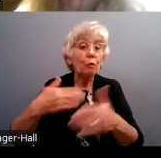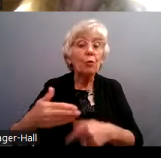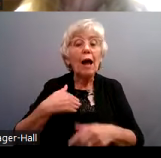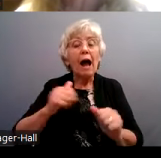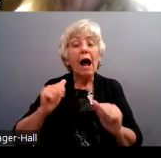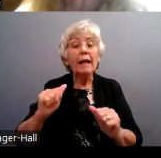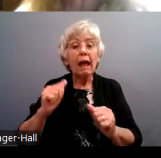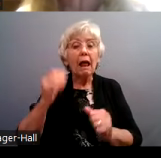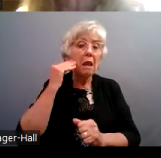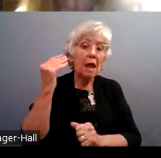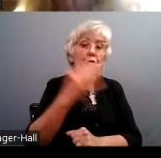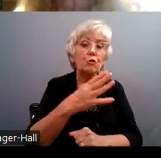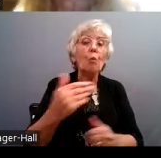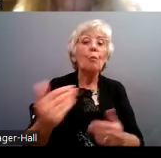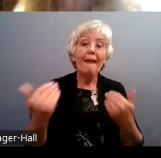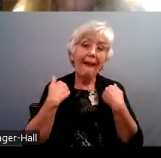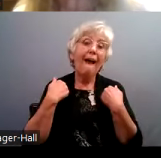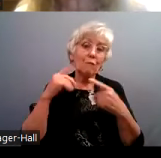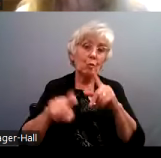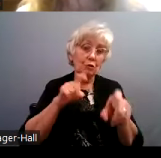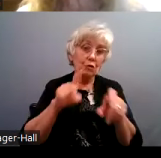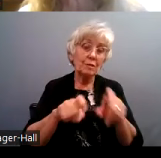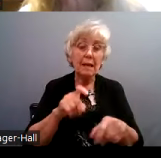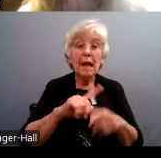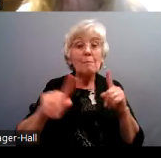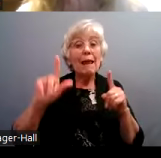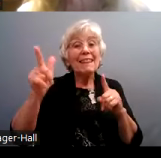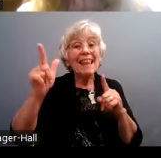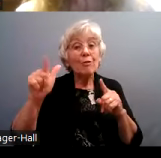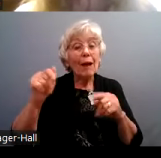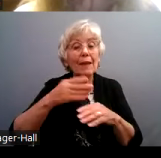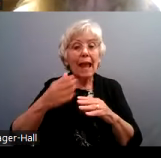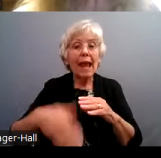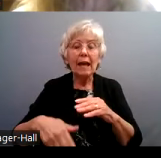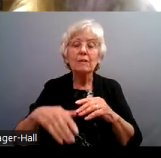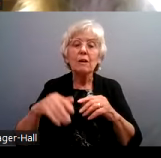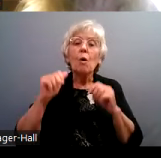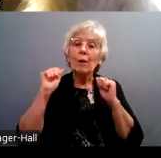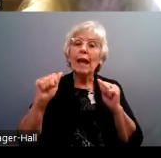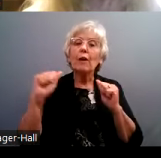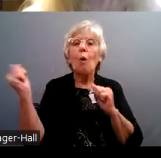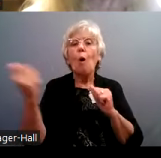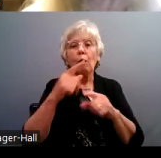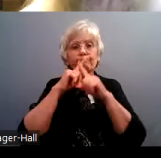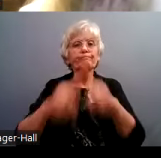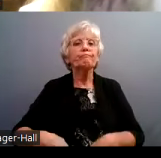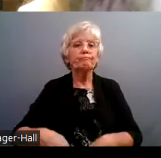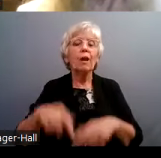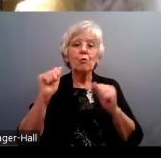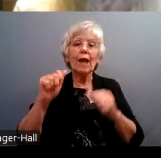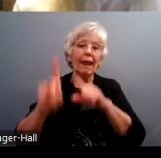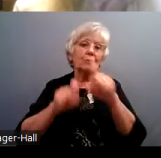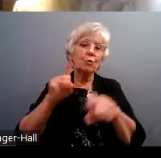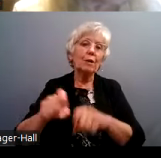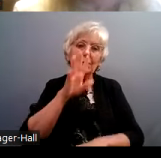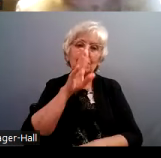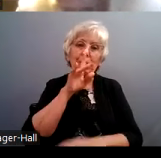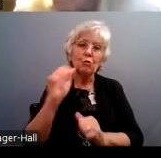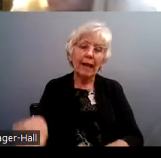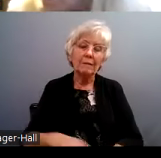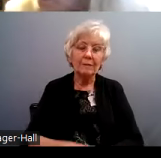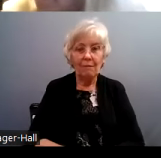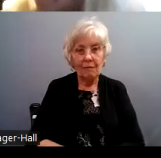can let her know that there are questions. But then at the end, we'll have a time where everybody can be off mute and ask questions. The other